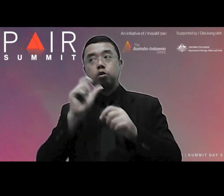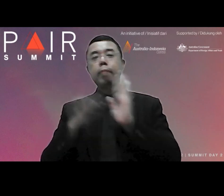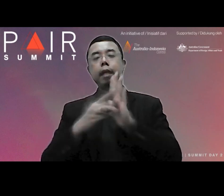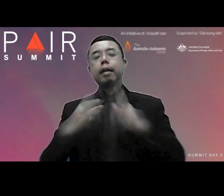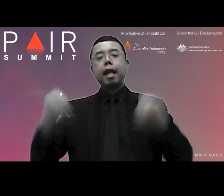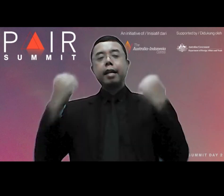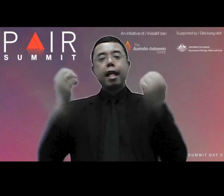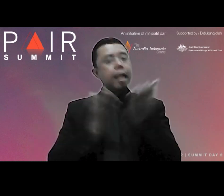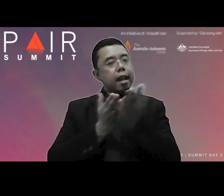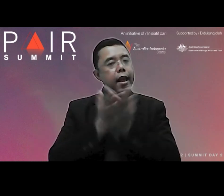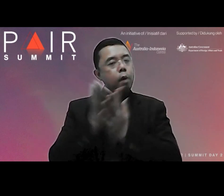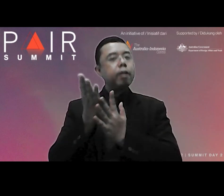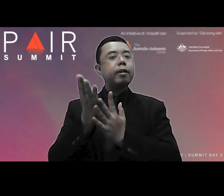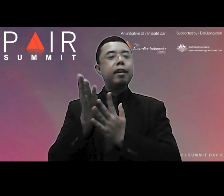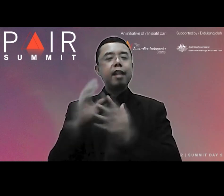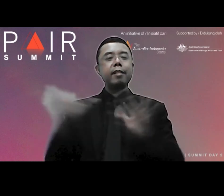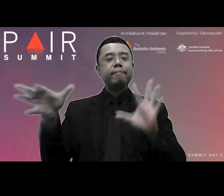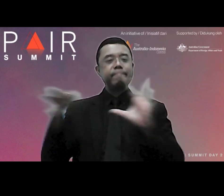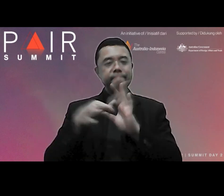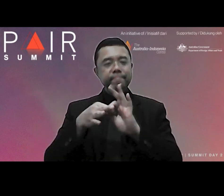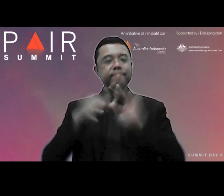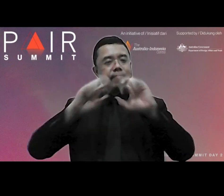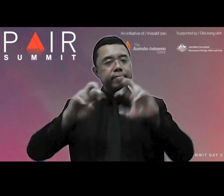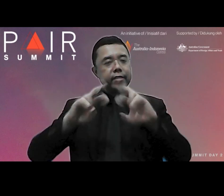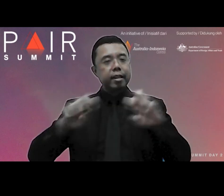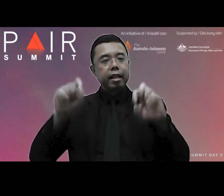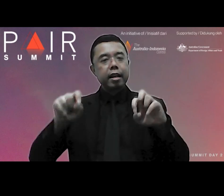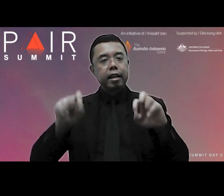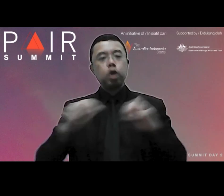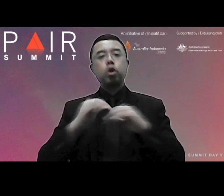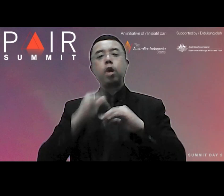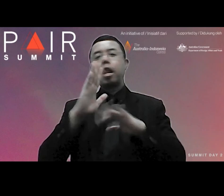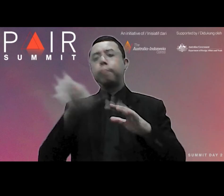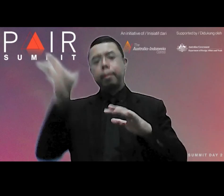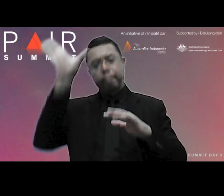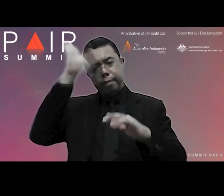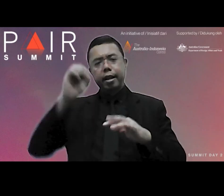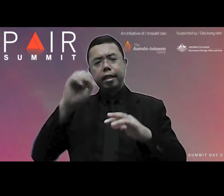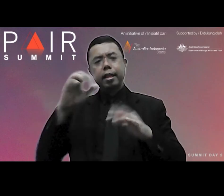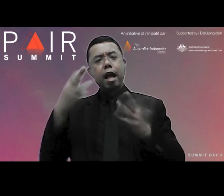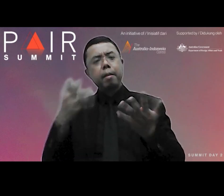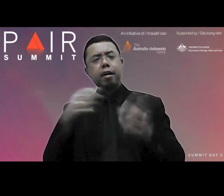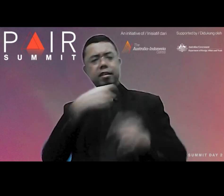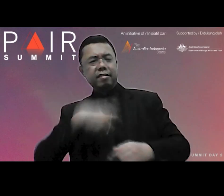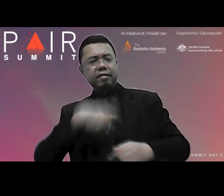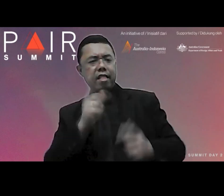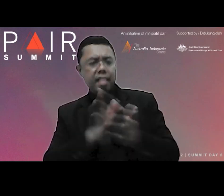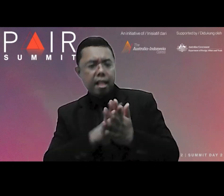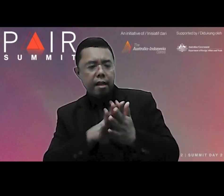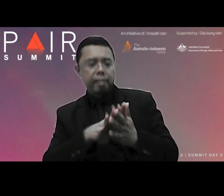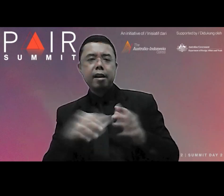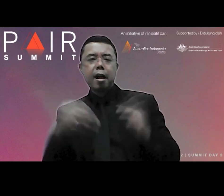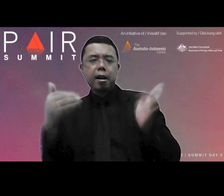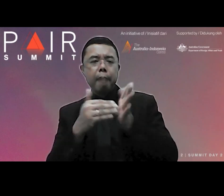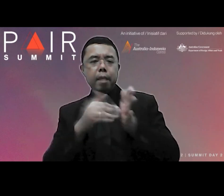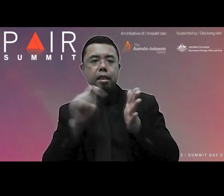that are really working to better understand the nature of these challenges and to inform policy and also the development of